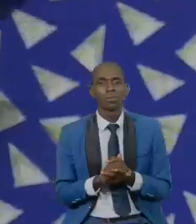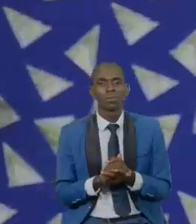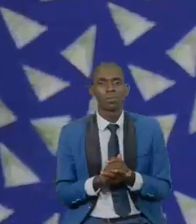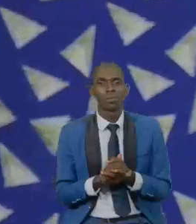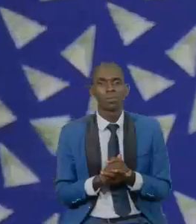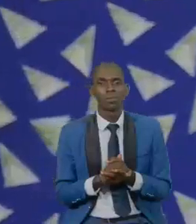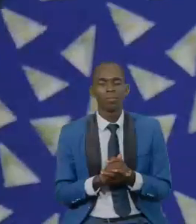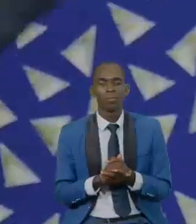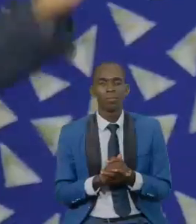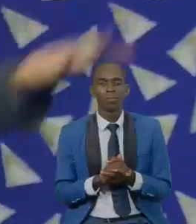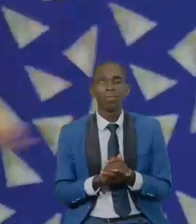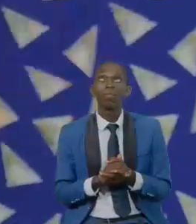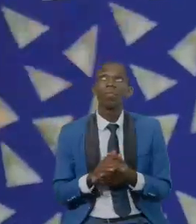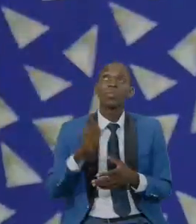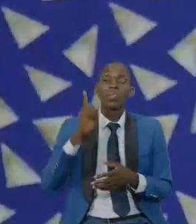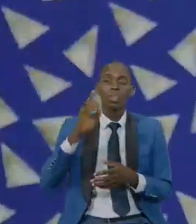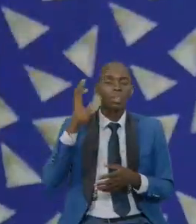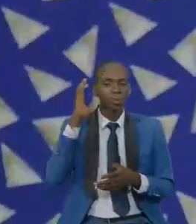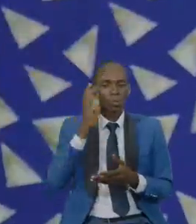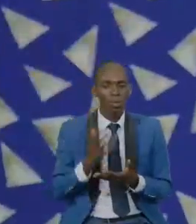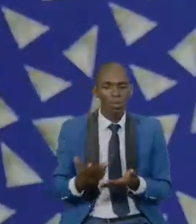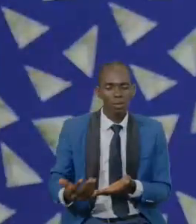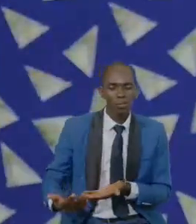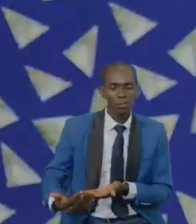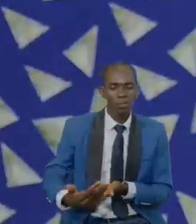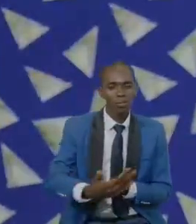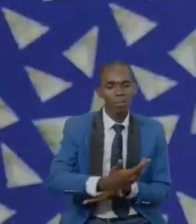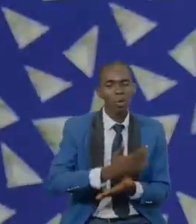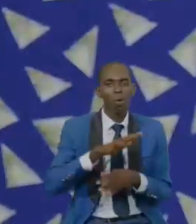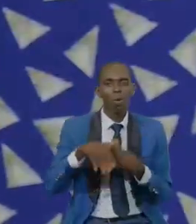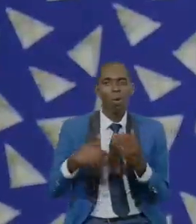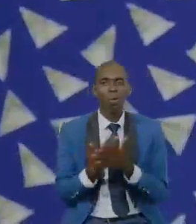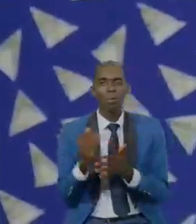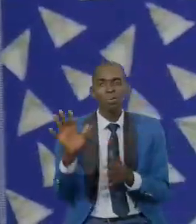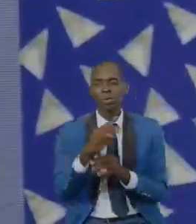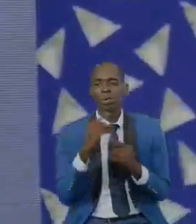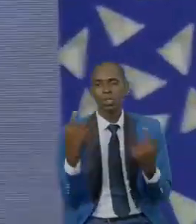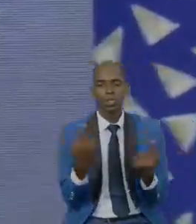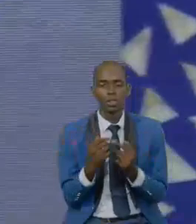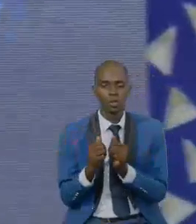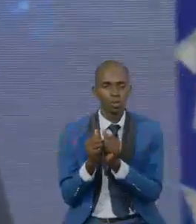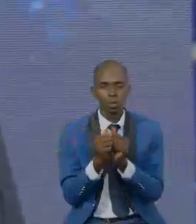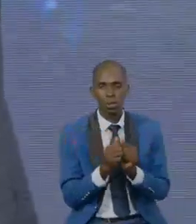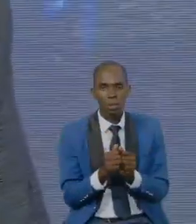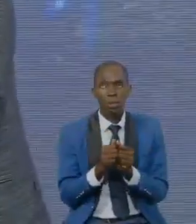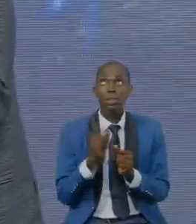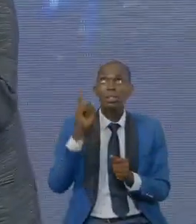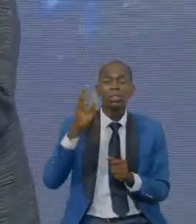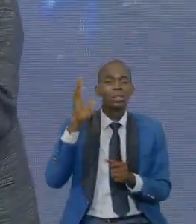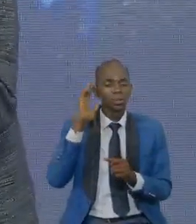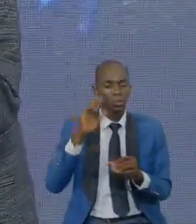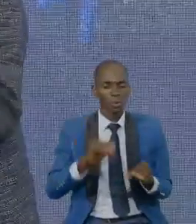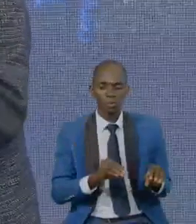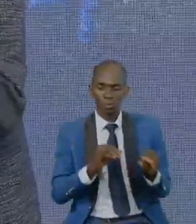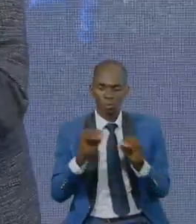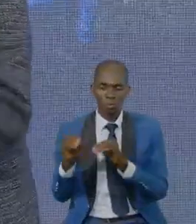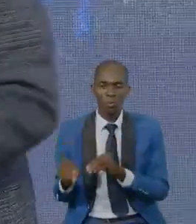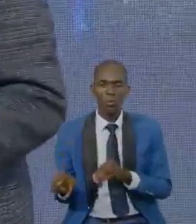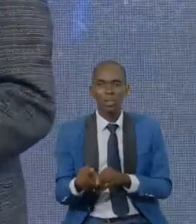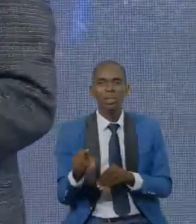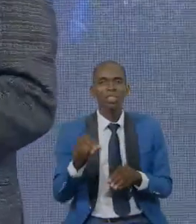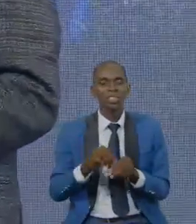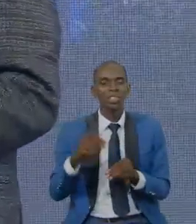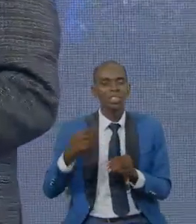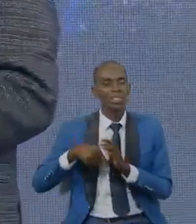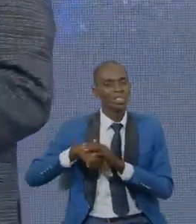He'll bundle all your sins together. He will put them in the depths of